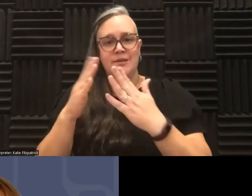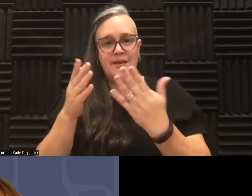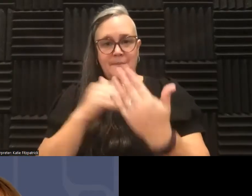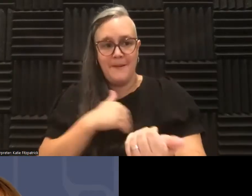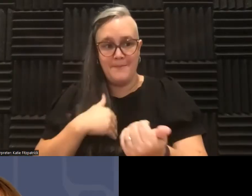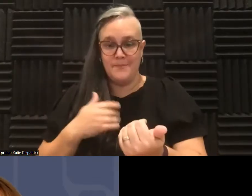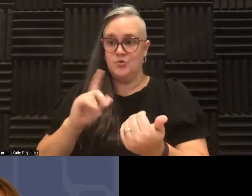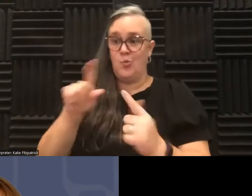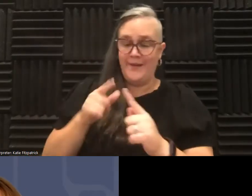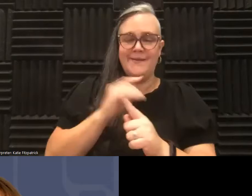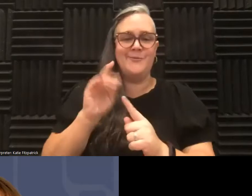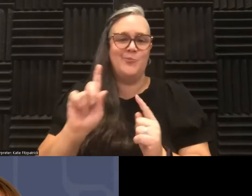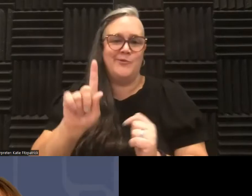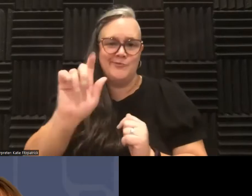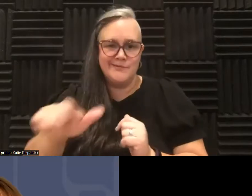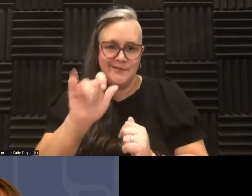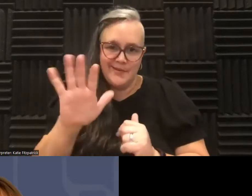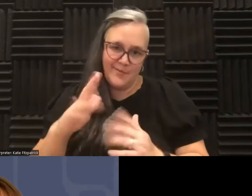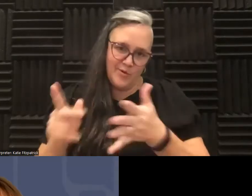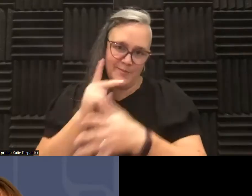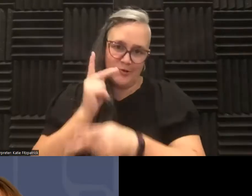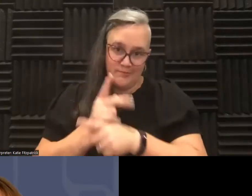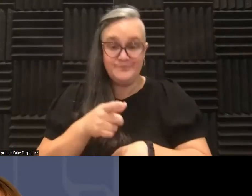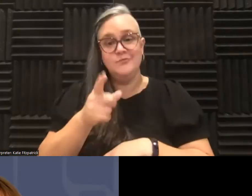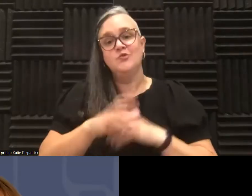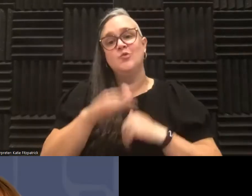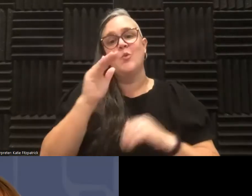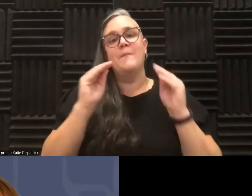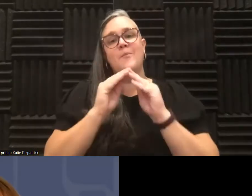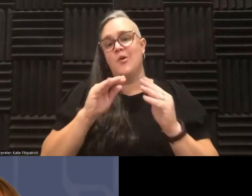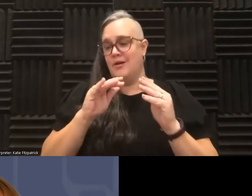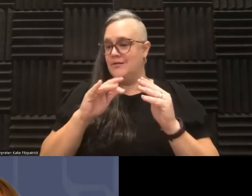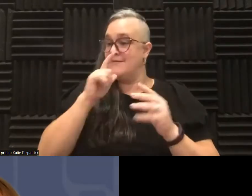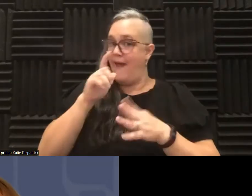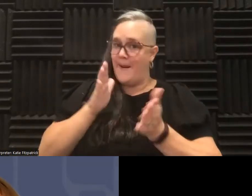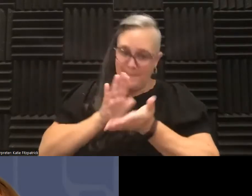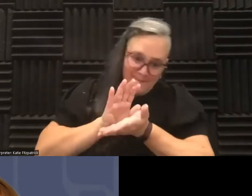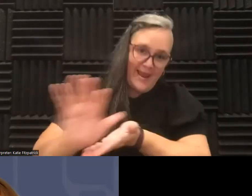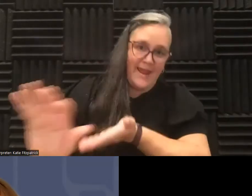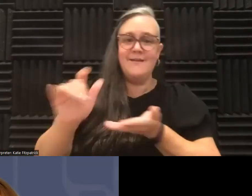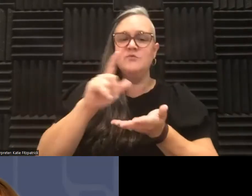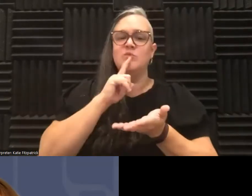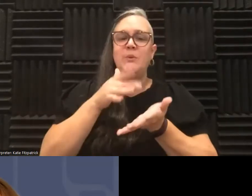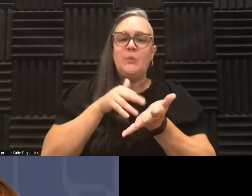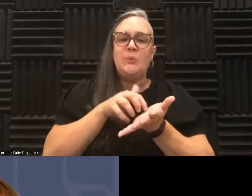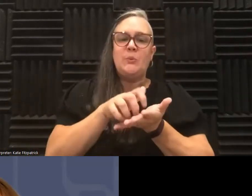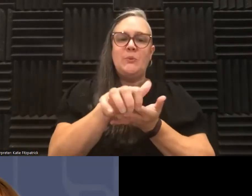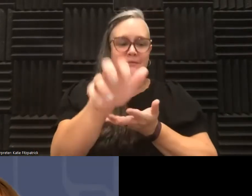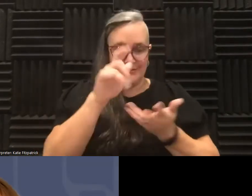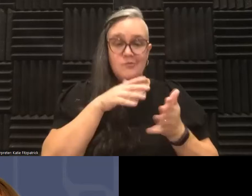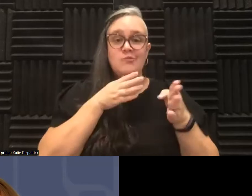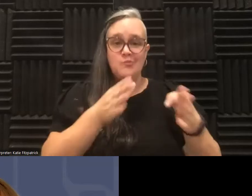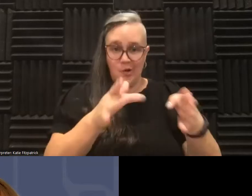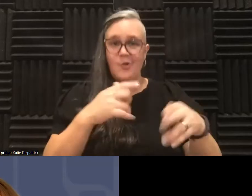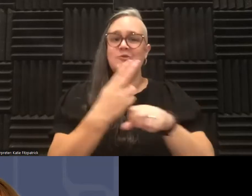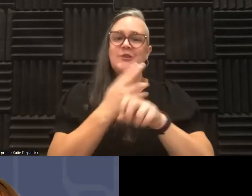care. She grew up on a gravel road and mostly shared space with neighboring blueberry fields. In fact, that road is still